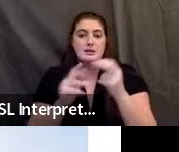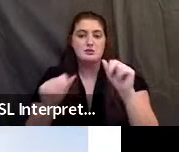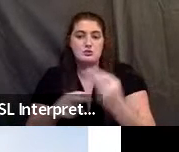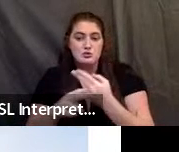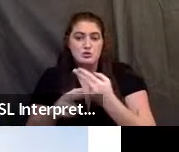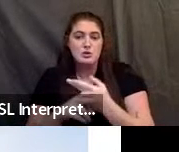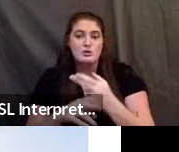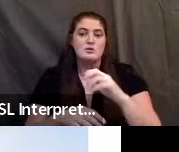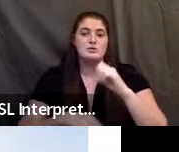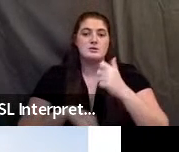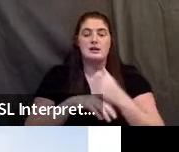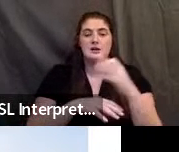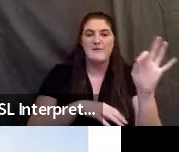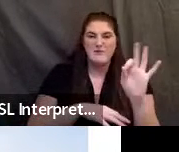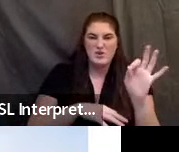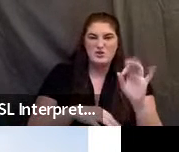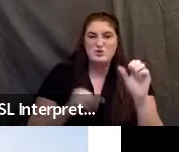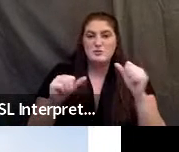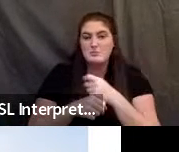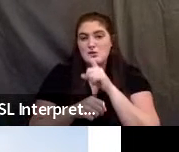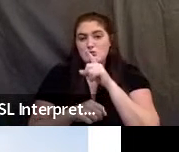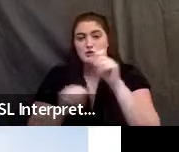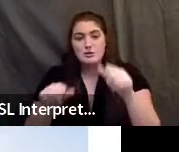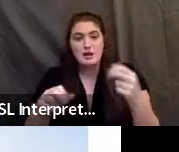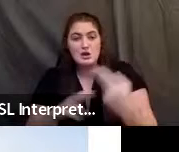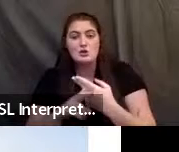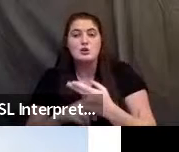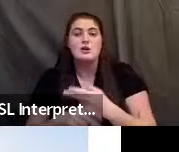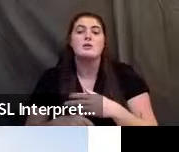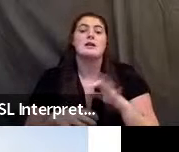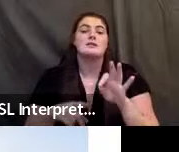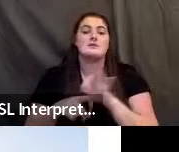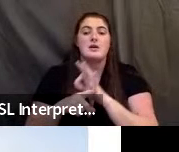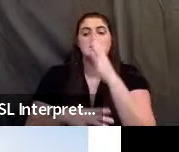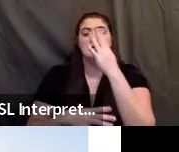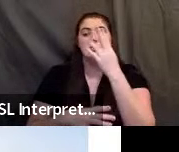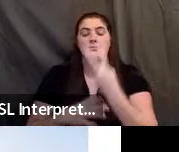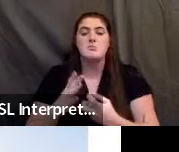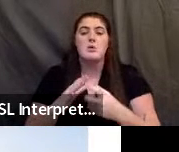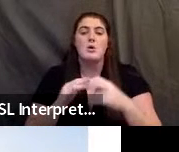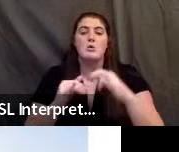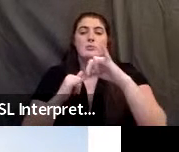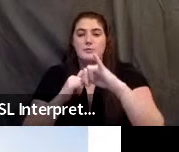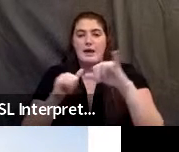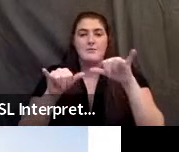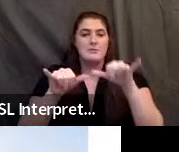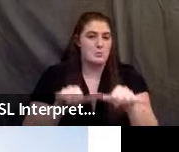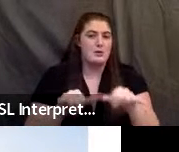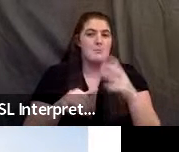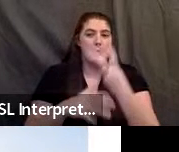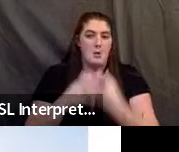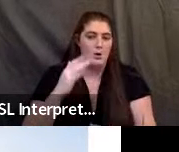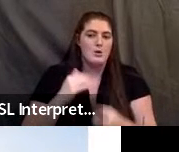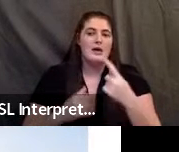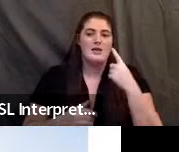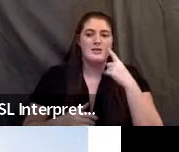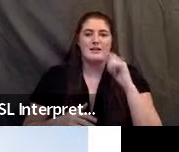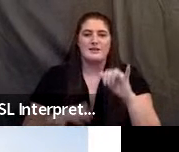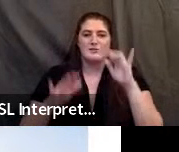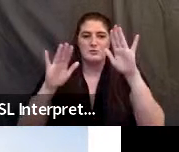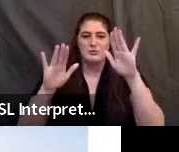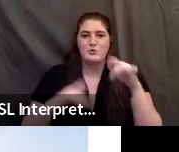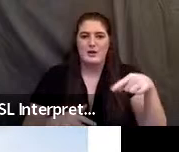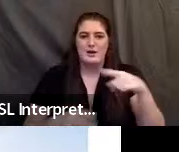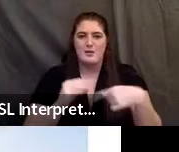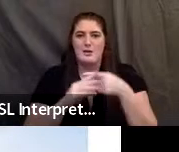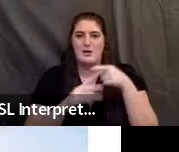there to make sure that it's usable. So it's a function of both the depth and the width. And I think that's what's so great about these balconies.